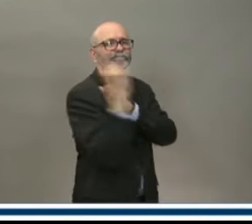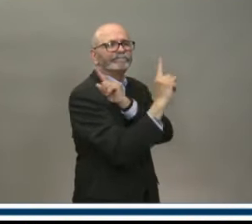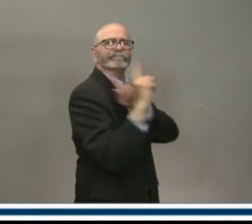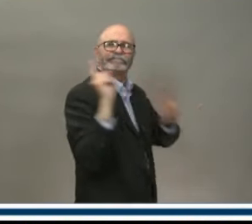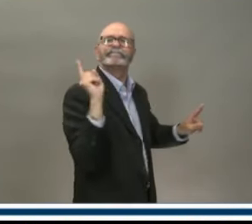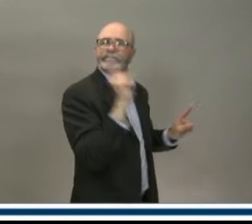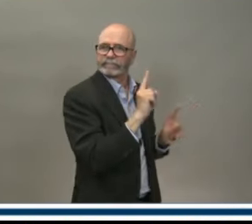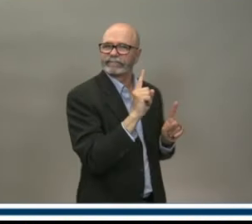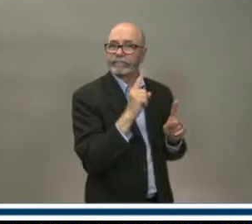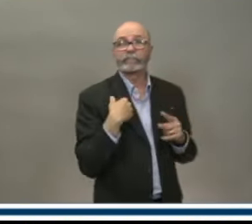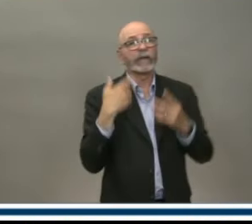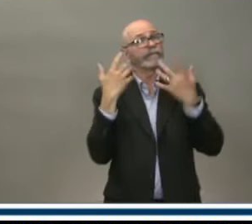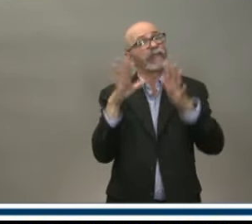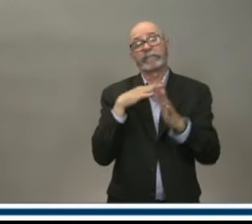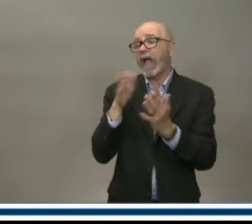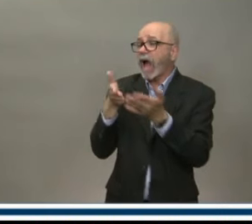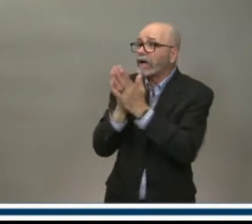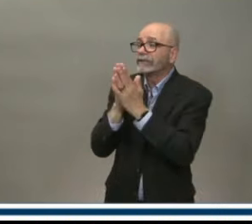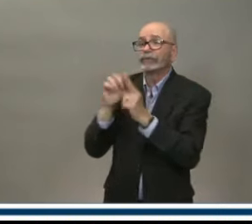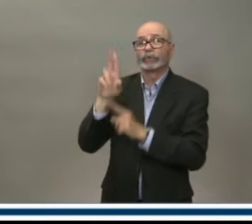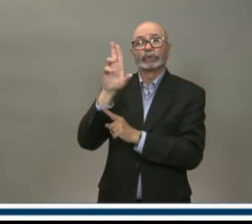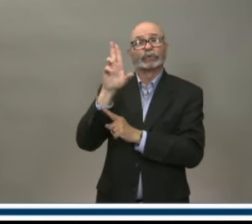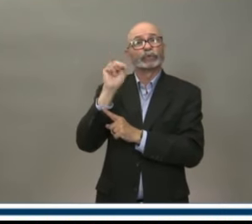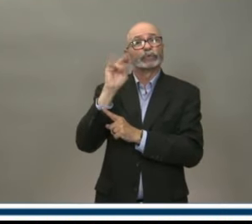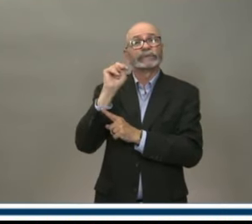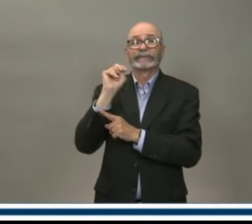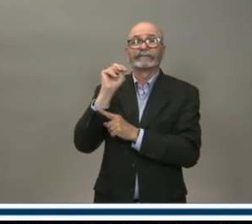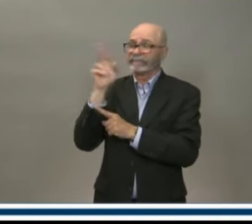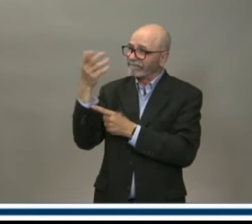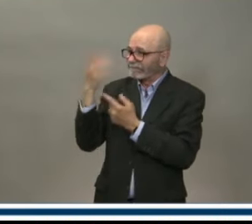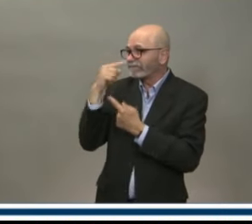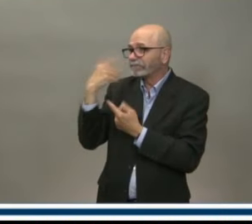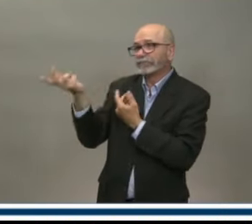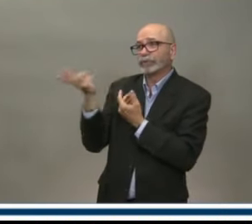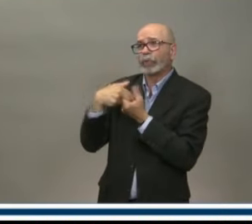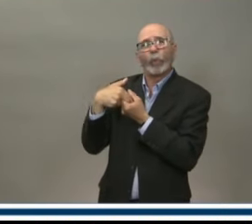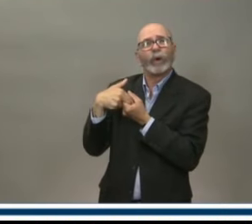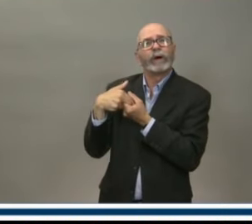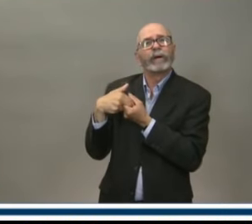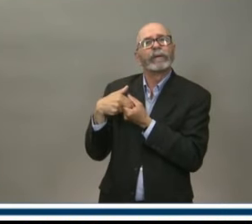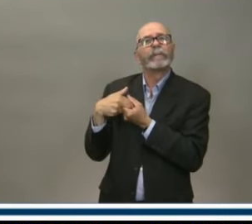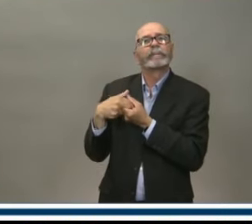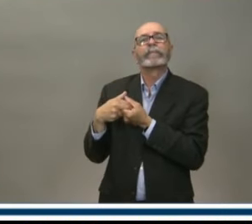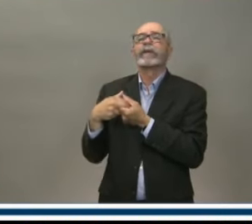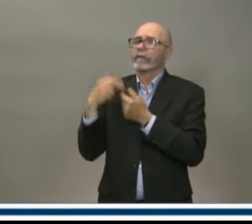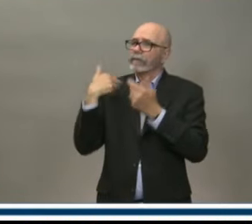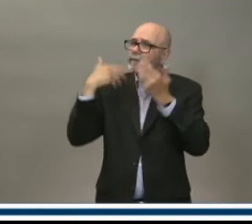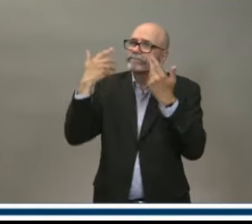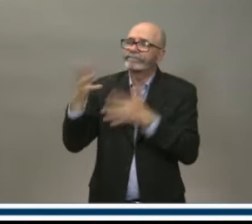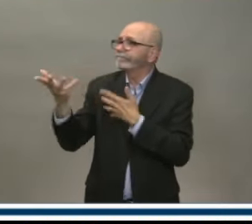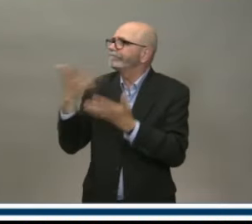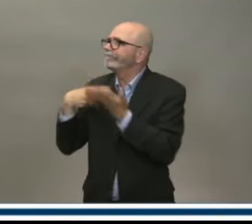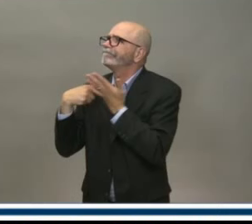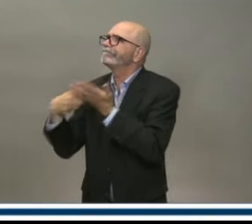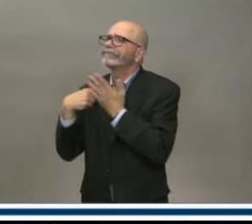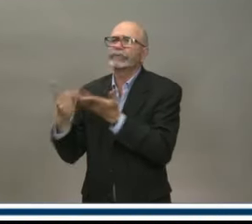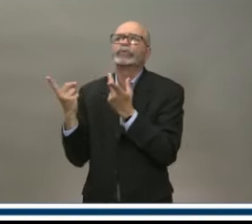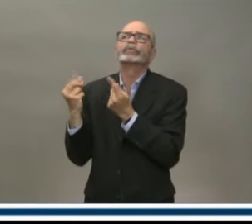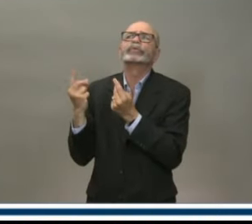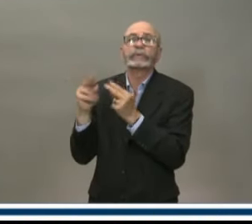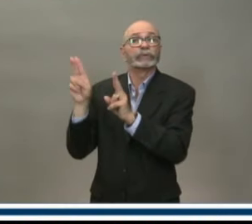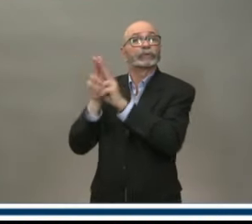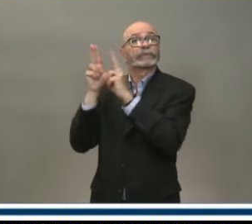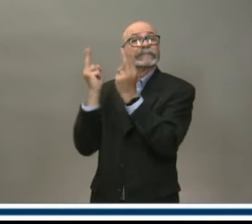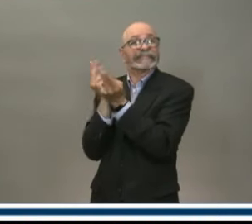unions to be part of this. I had a phone call with unions on Monday. They were raising some of